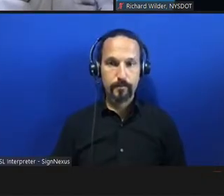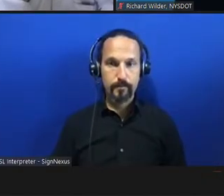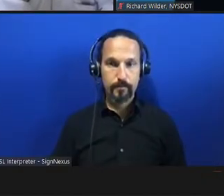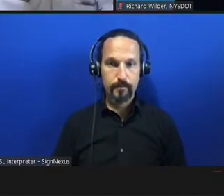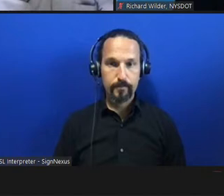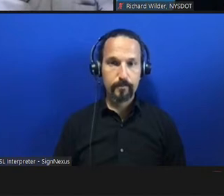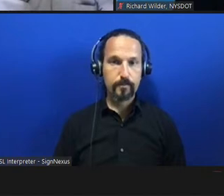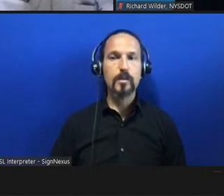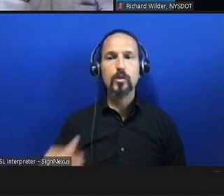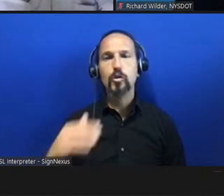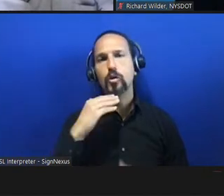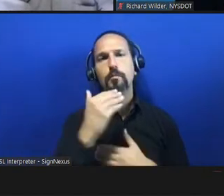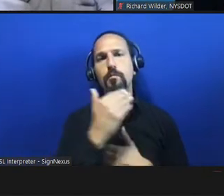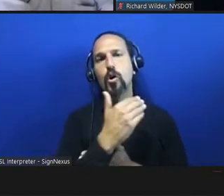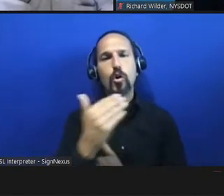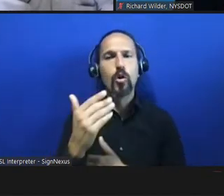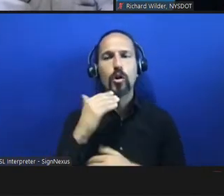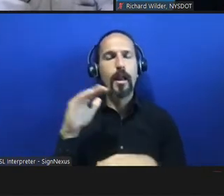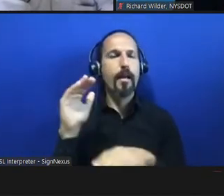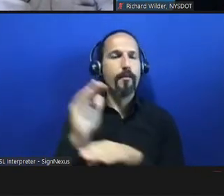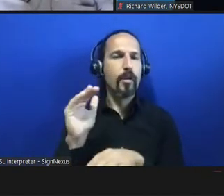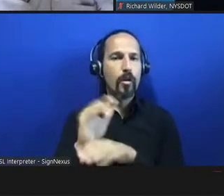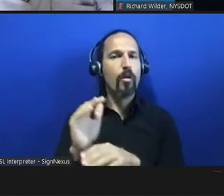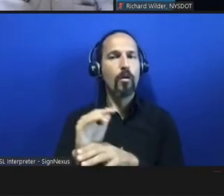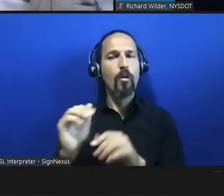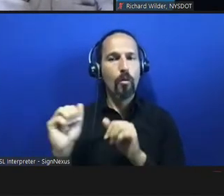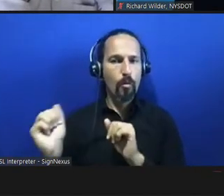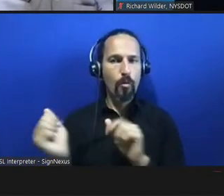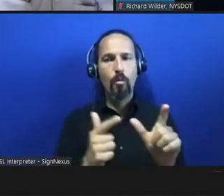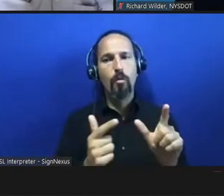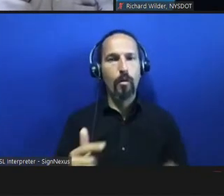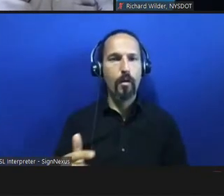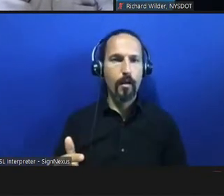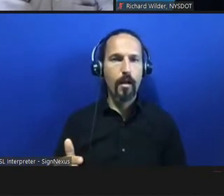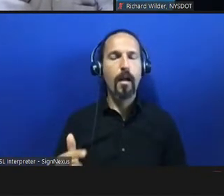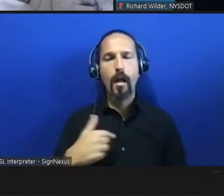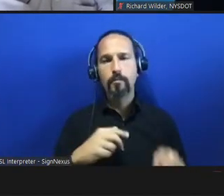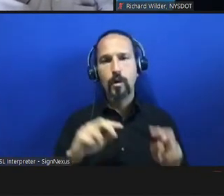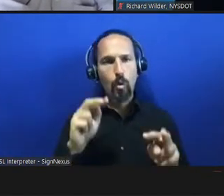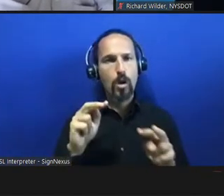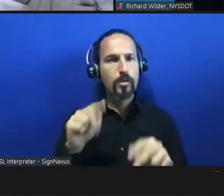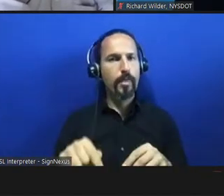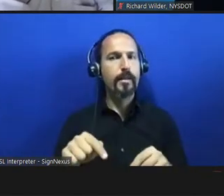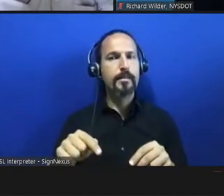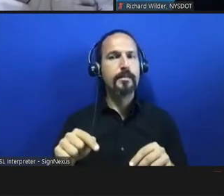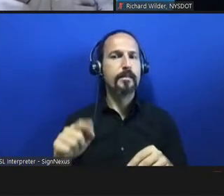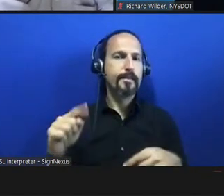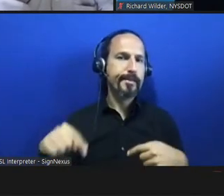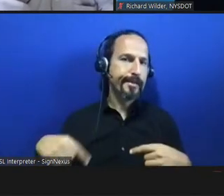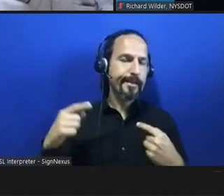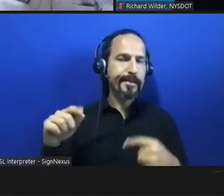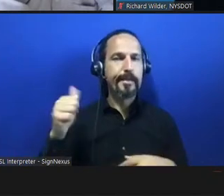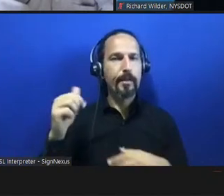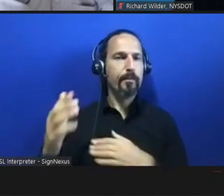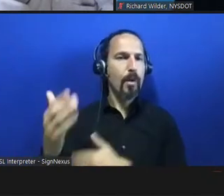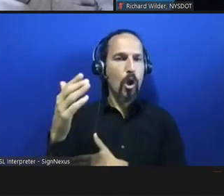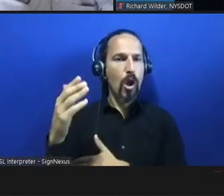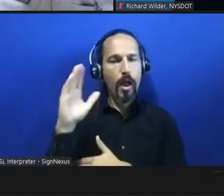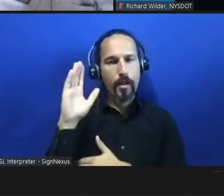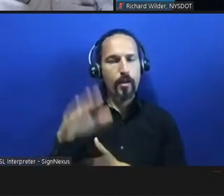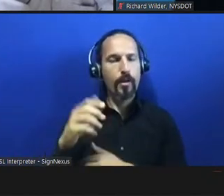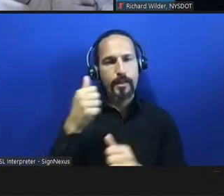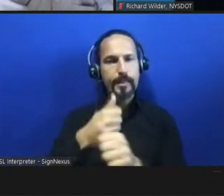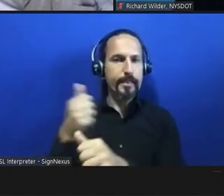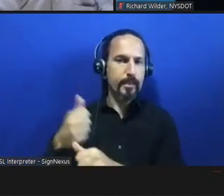good morning good afternoon everyone I've been watching this hearing since 10 a.m and I feel as if I know we